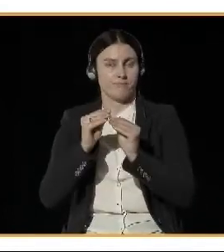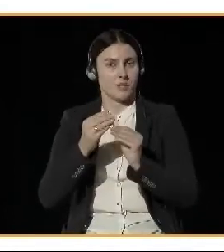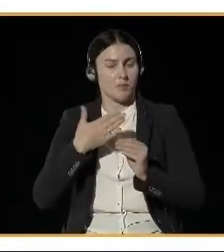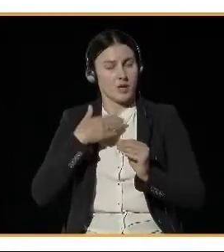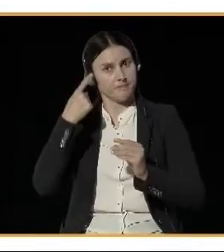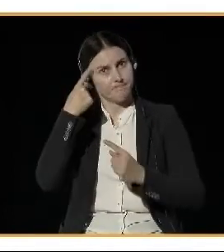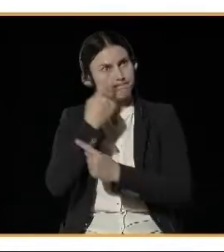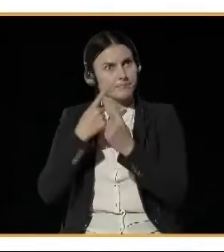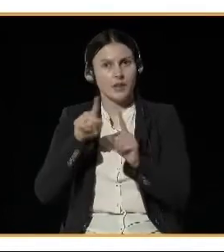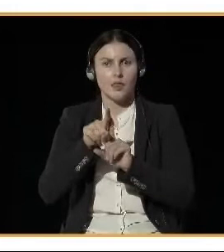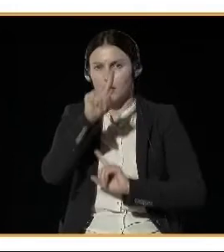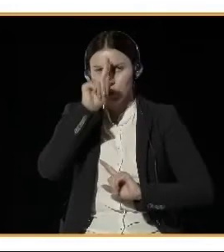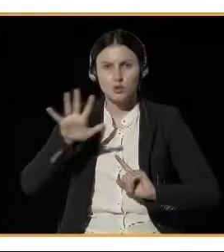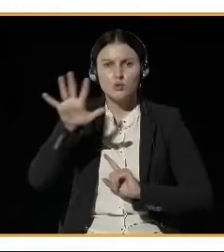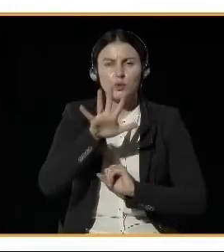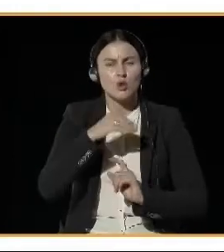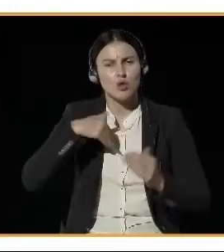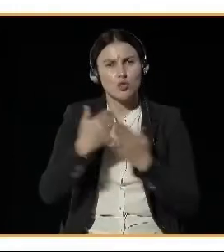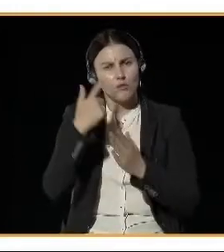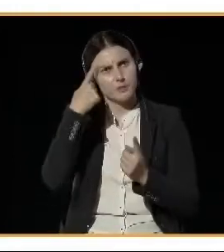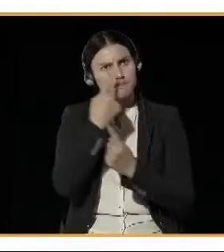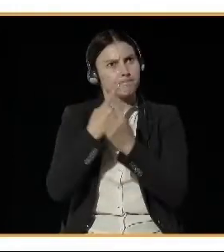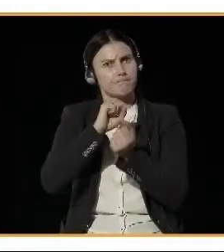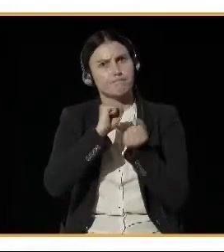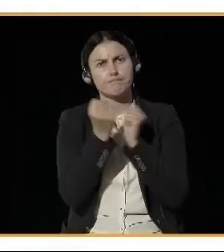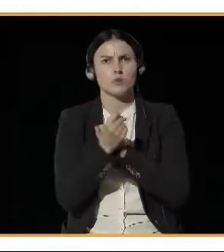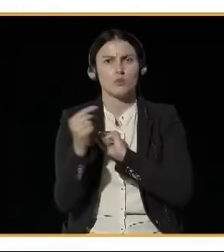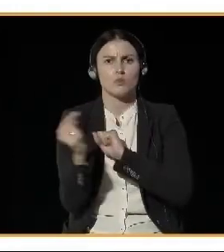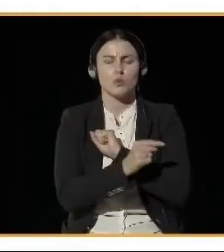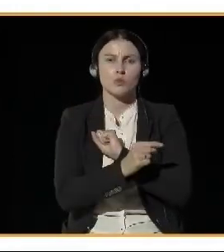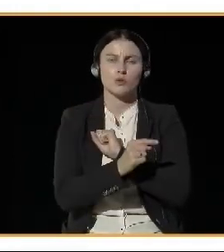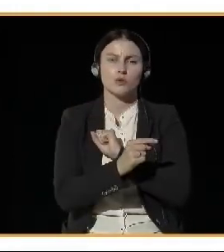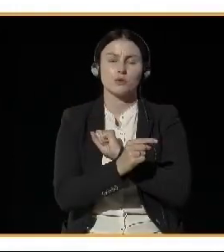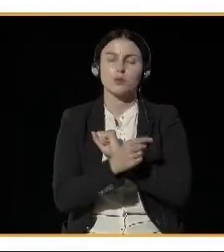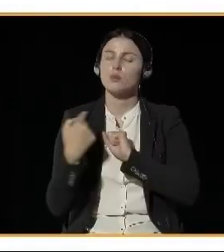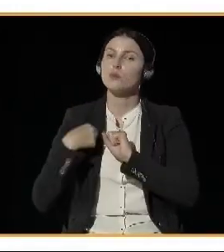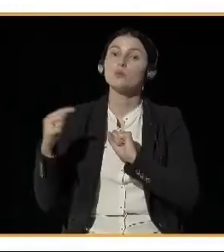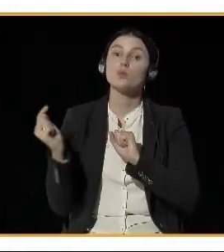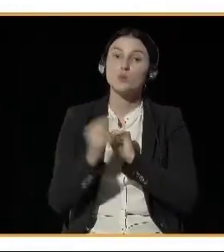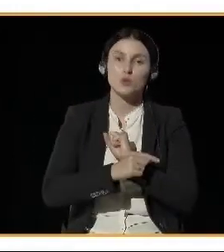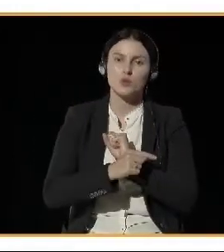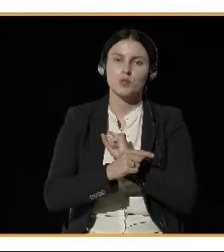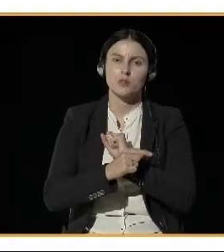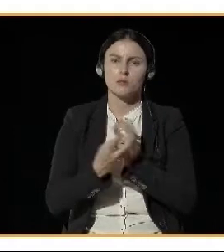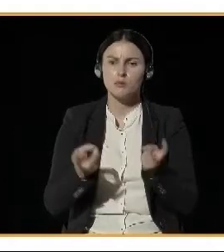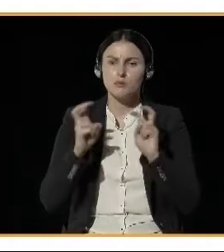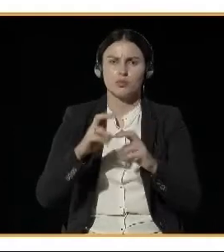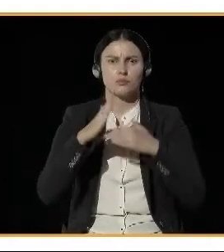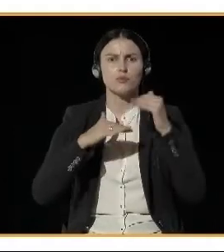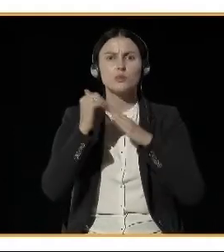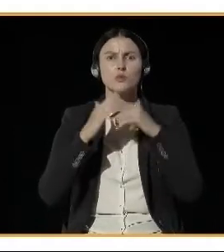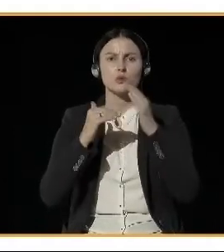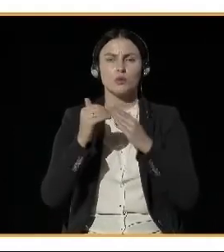to rethink many things, and we need to create the whole social system